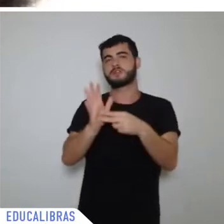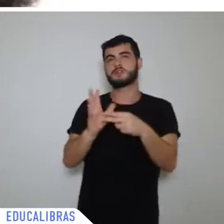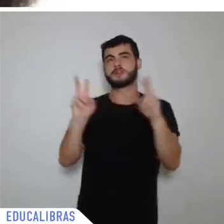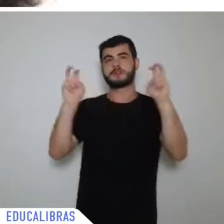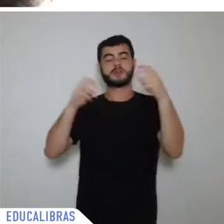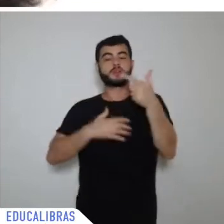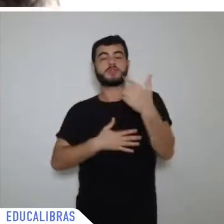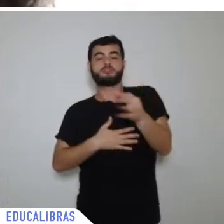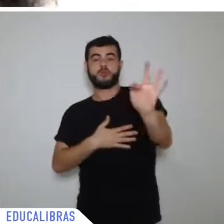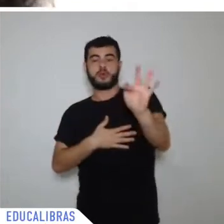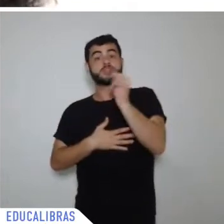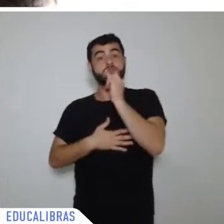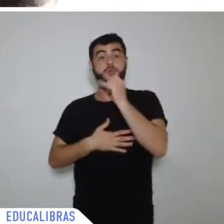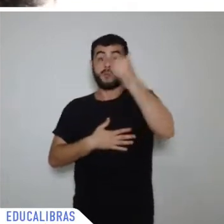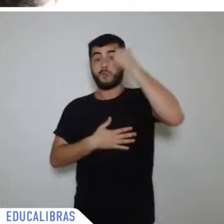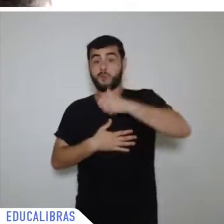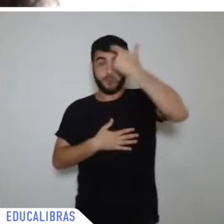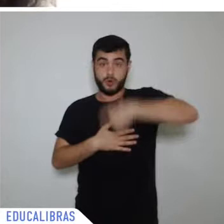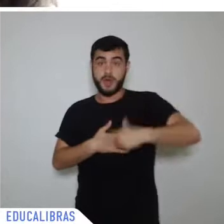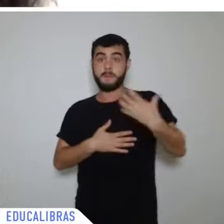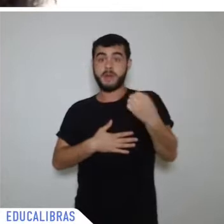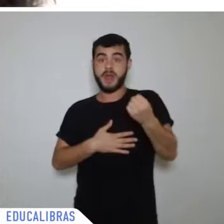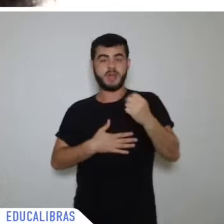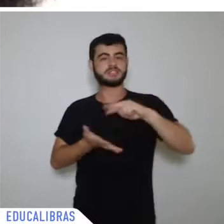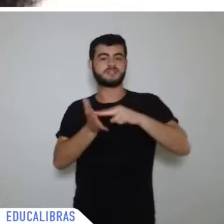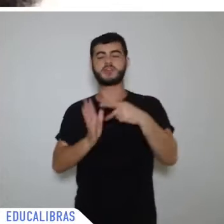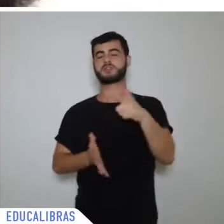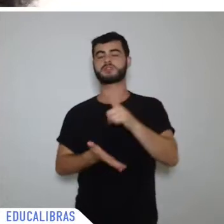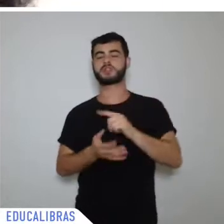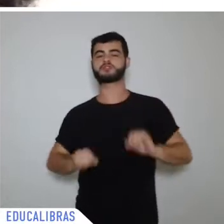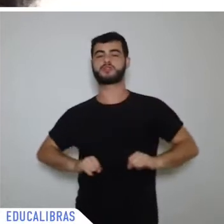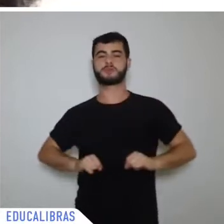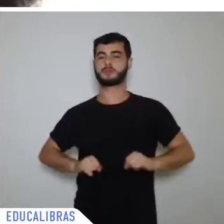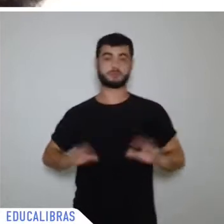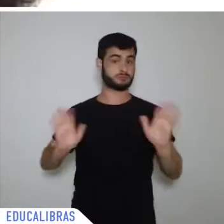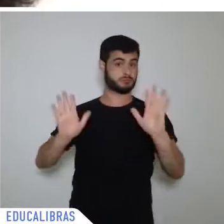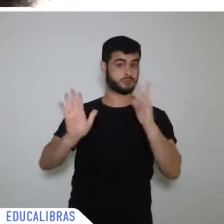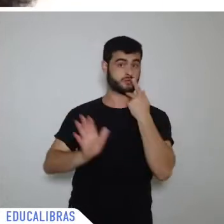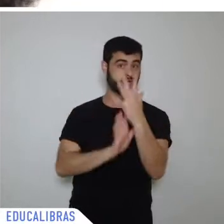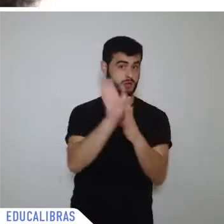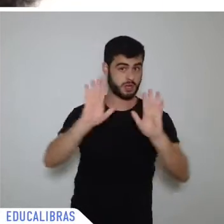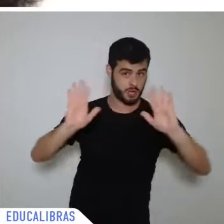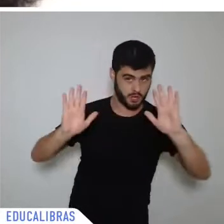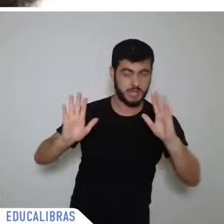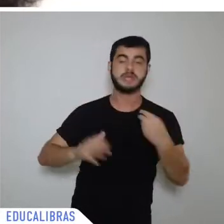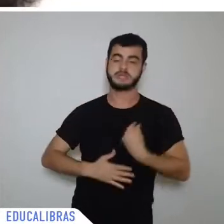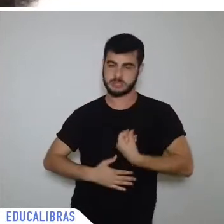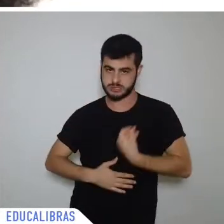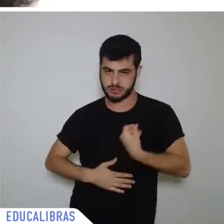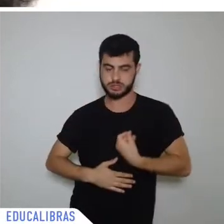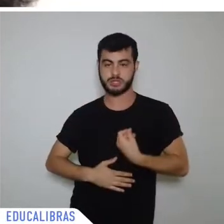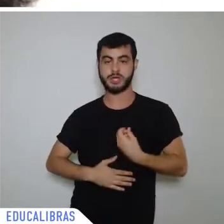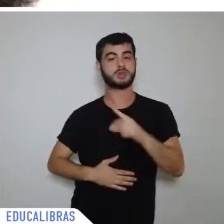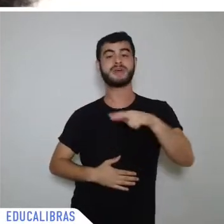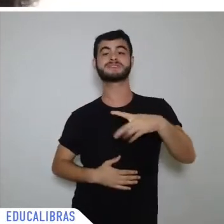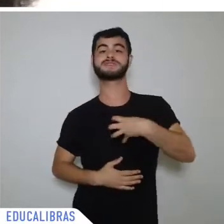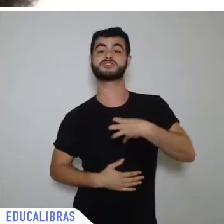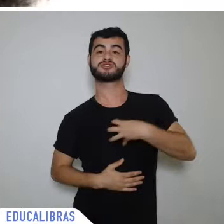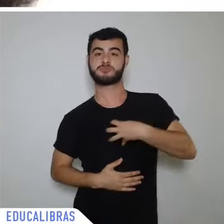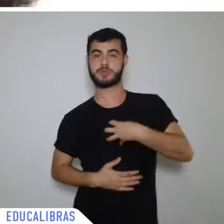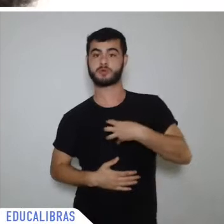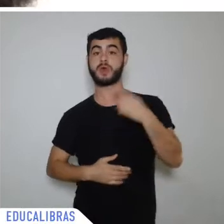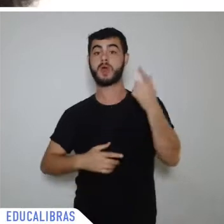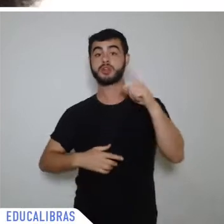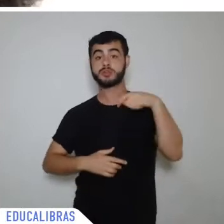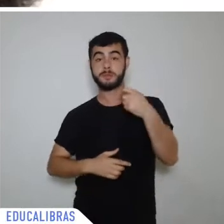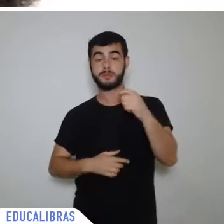no pain. A white woman that has privilege, I'm not saying she doesn't suffer with chauvinism.